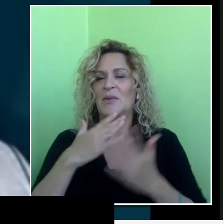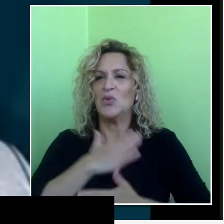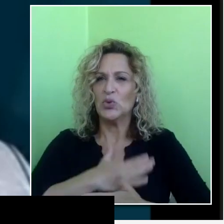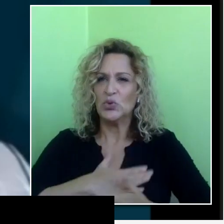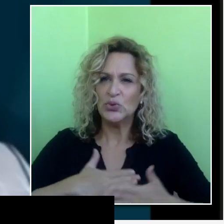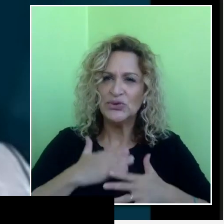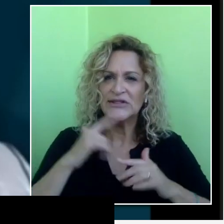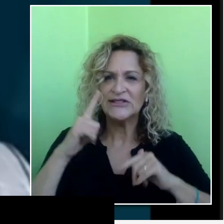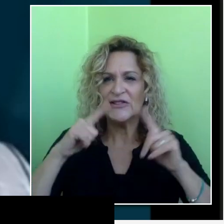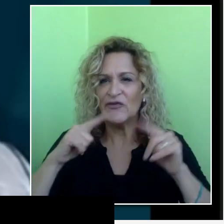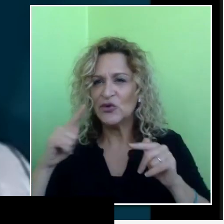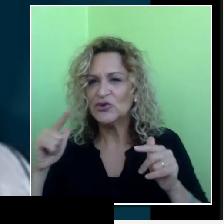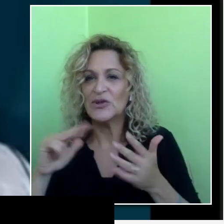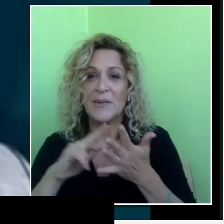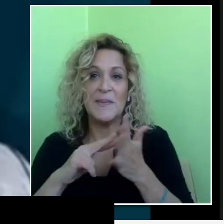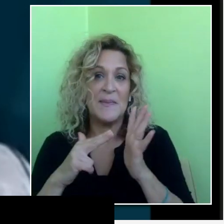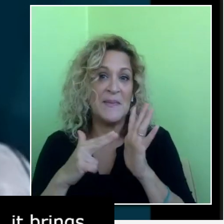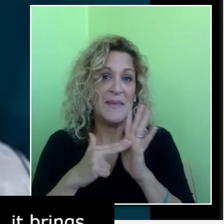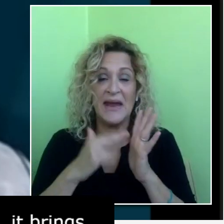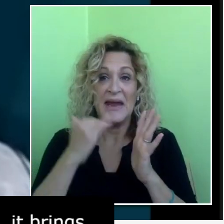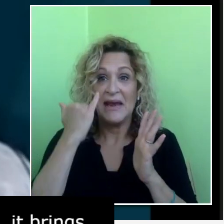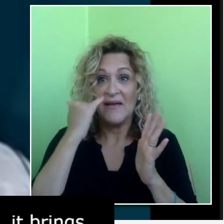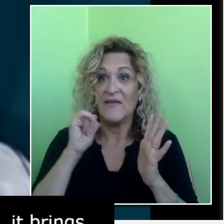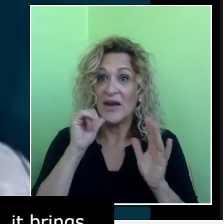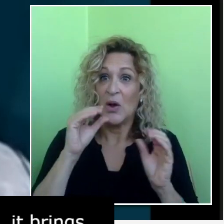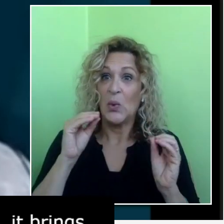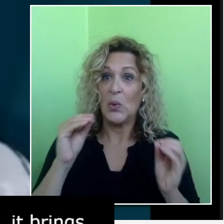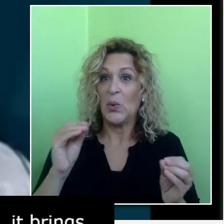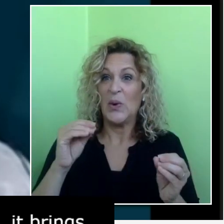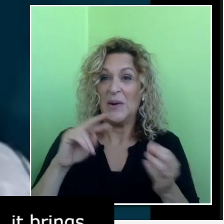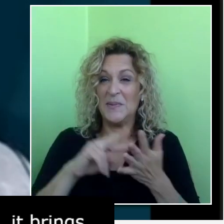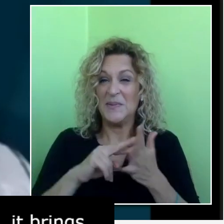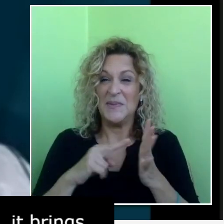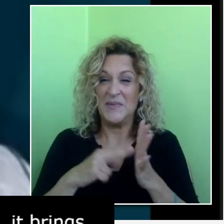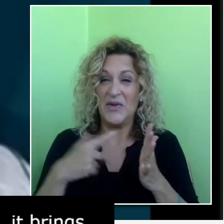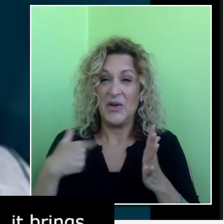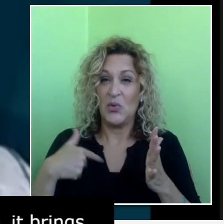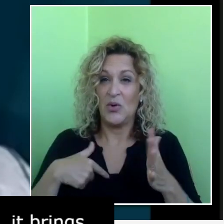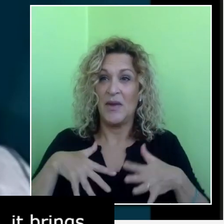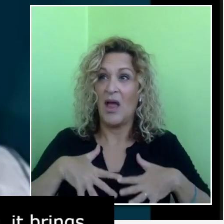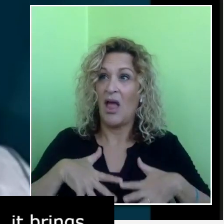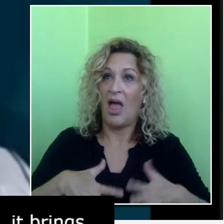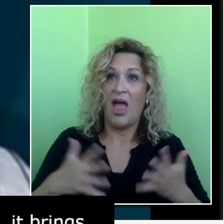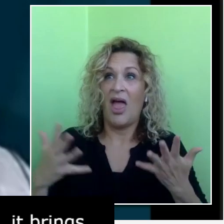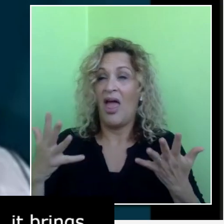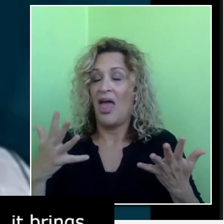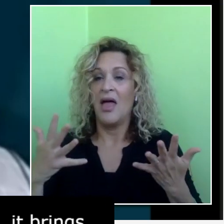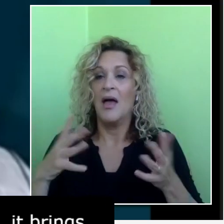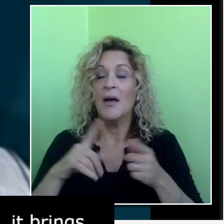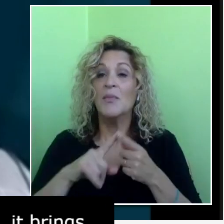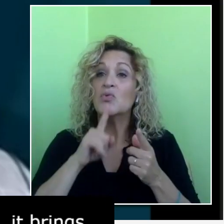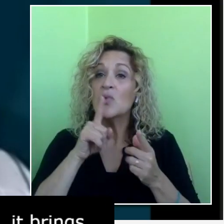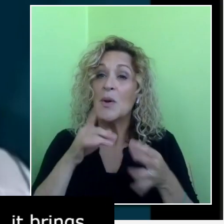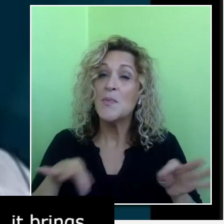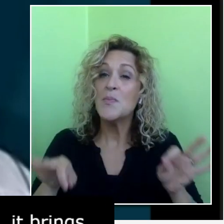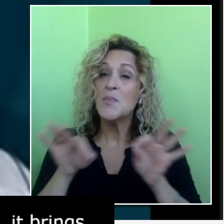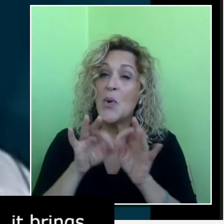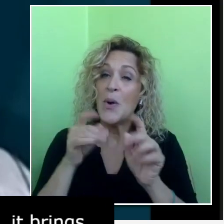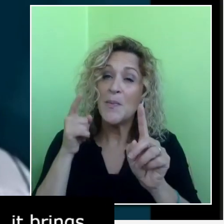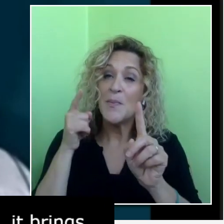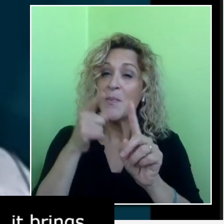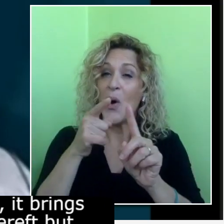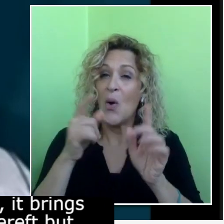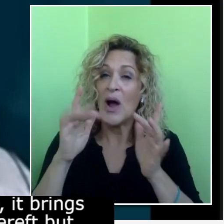which, of course, we would all be bereft. But what it really does is connect us. It brings us